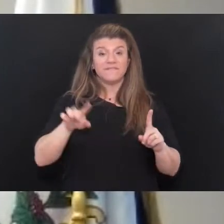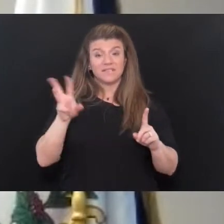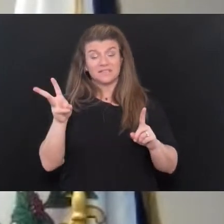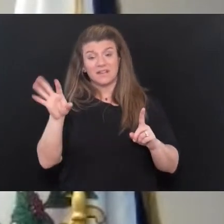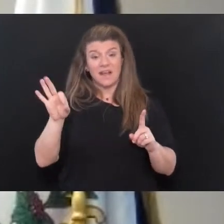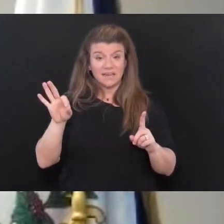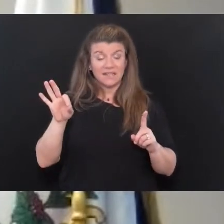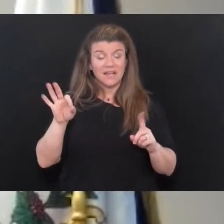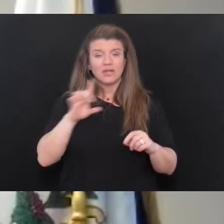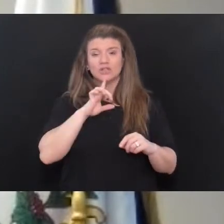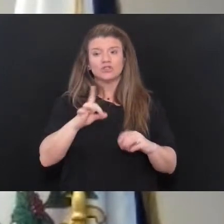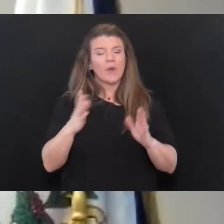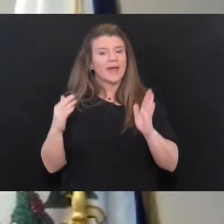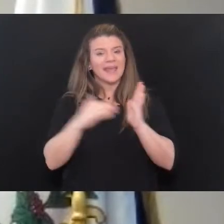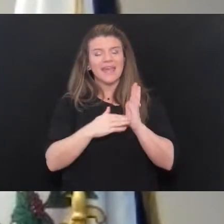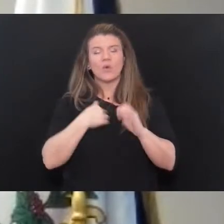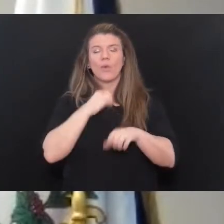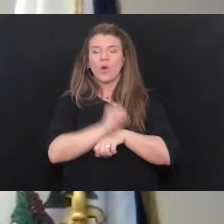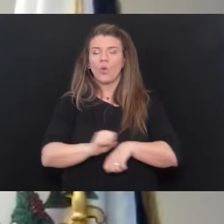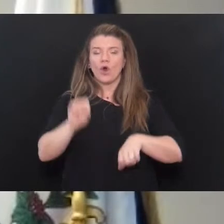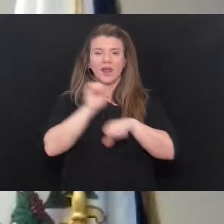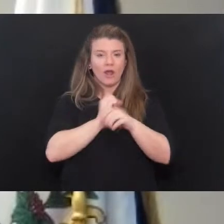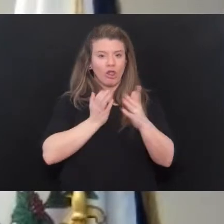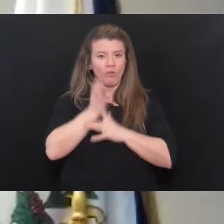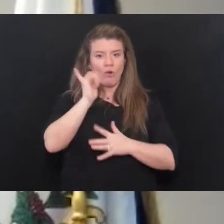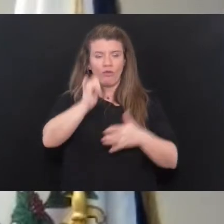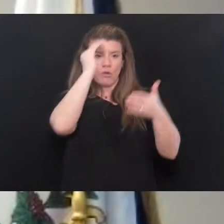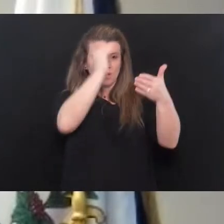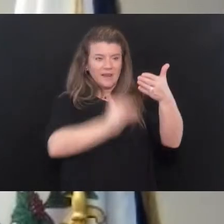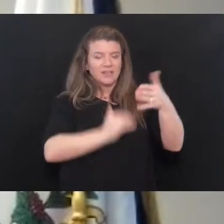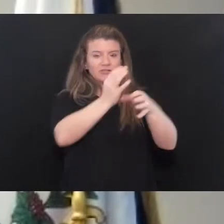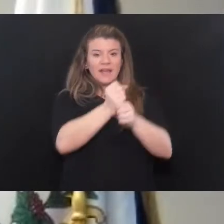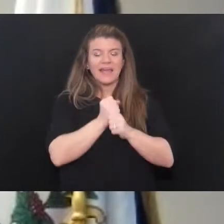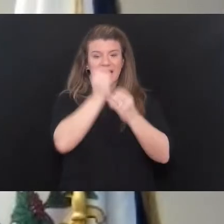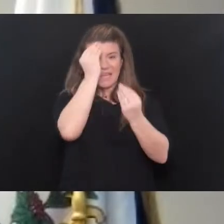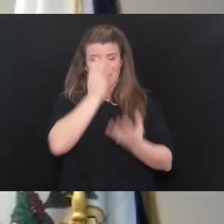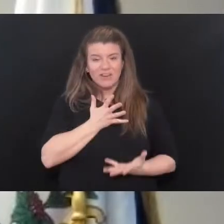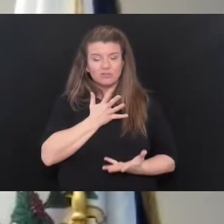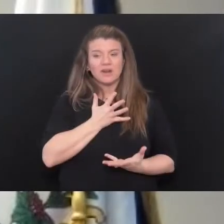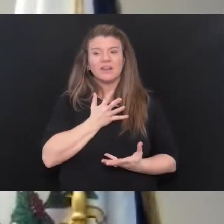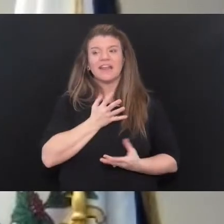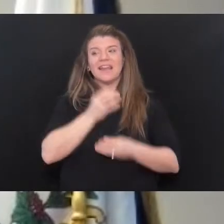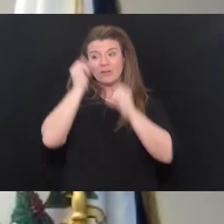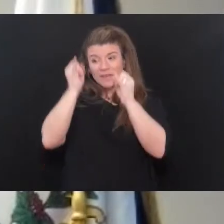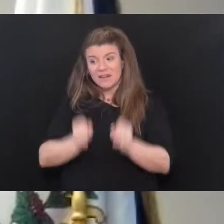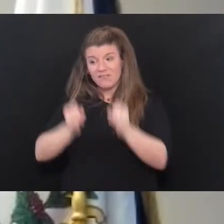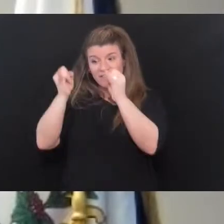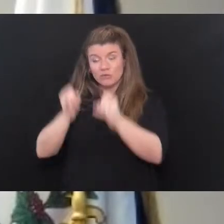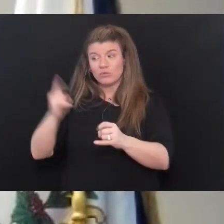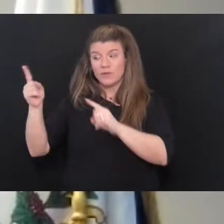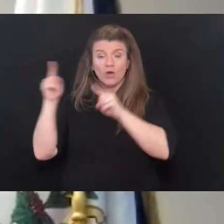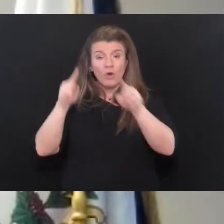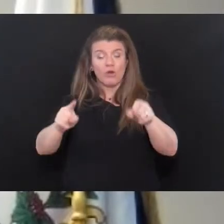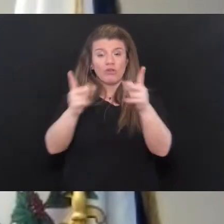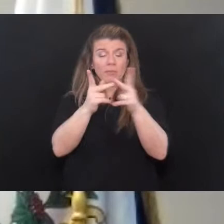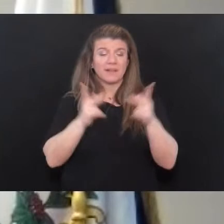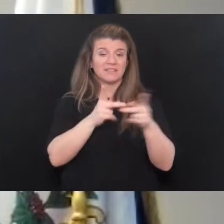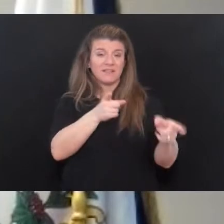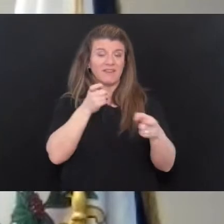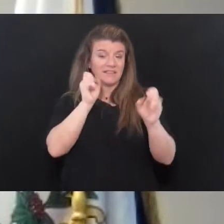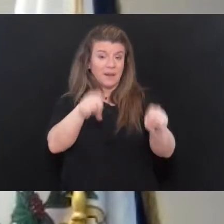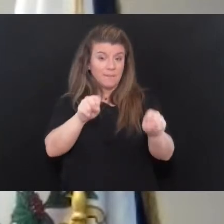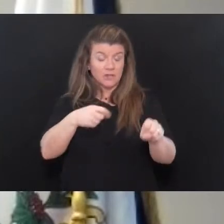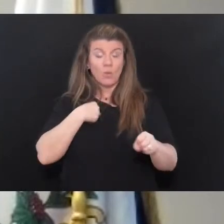69. So again, we're working through those lists and trying to get individuals into those clinics as quickly as possible.